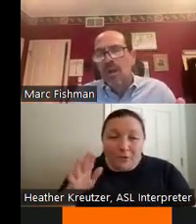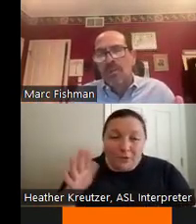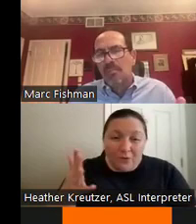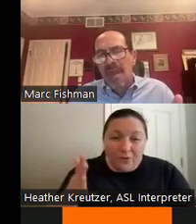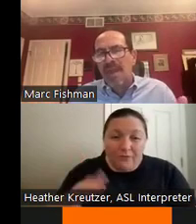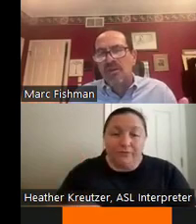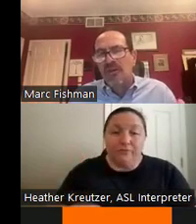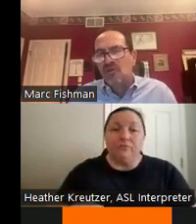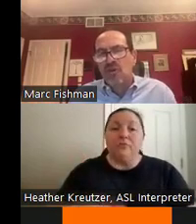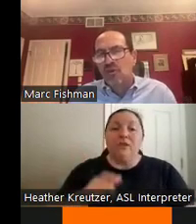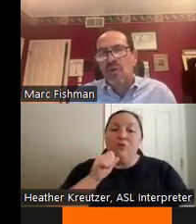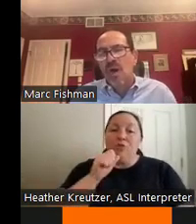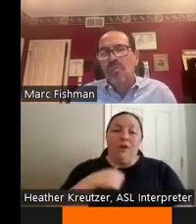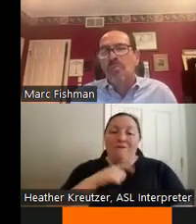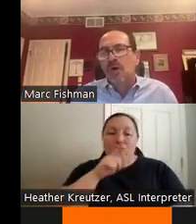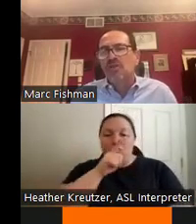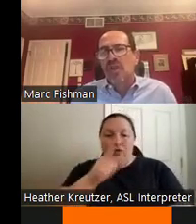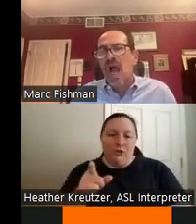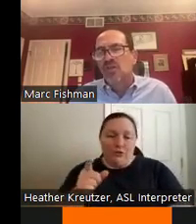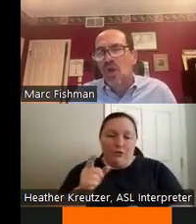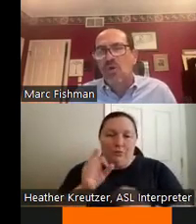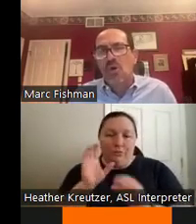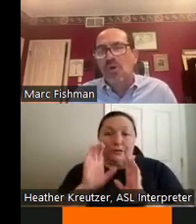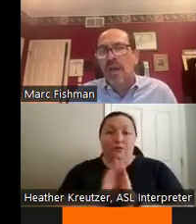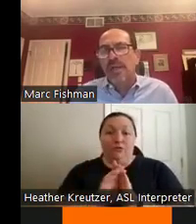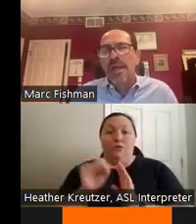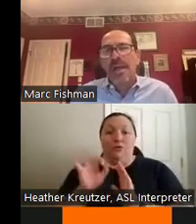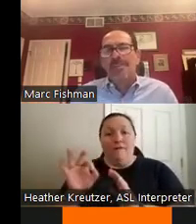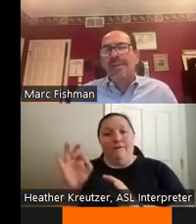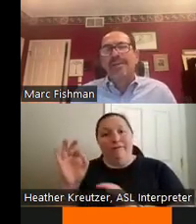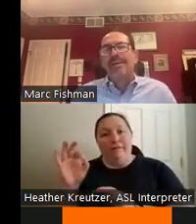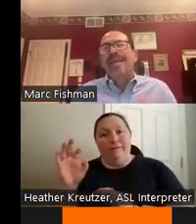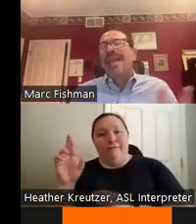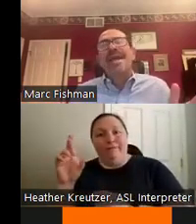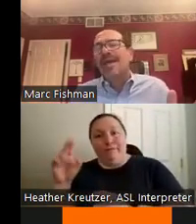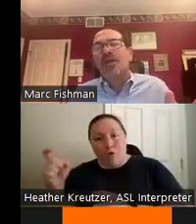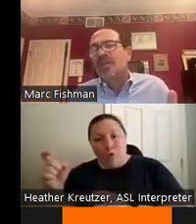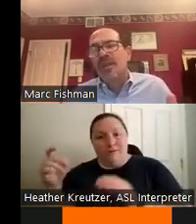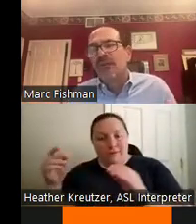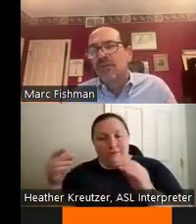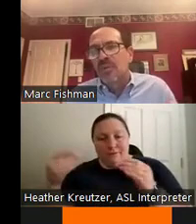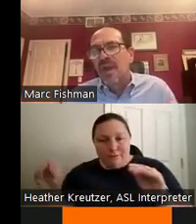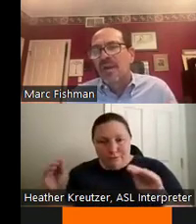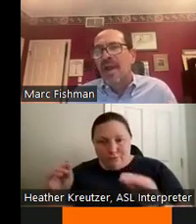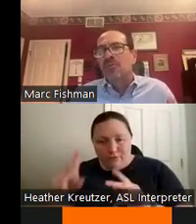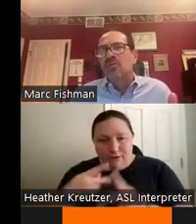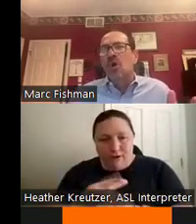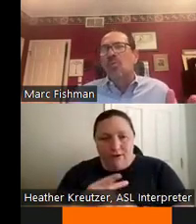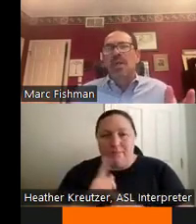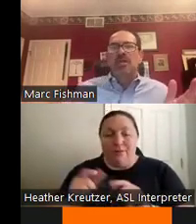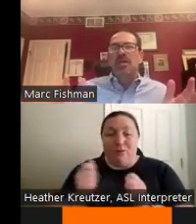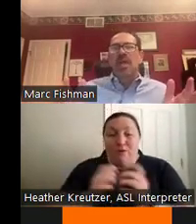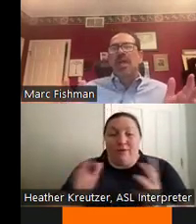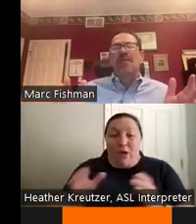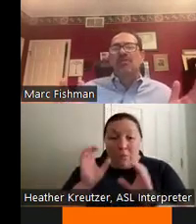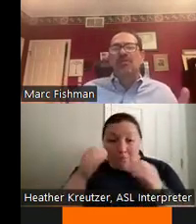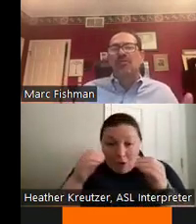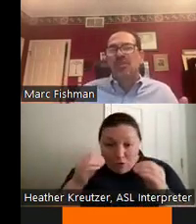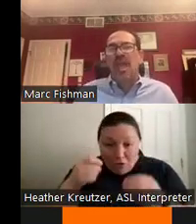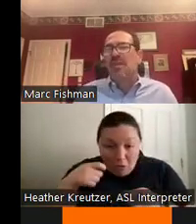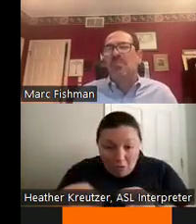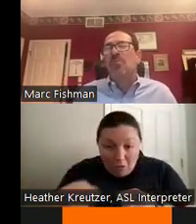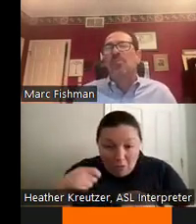real manufactured Percocet oxycodone product, but you can't tell the difference without a microscope. They